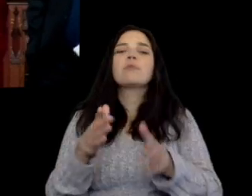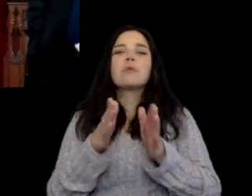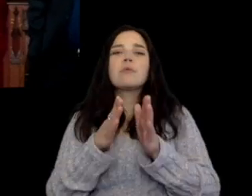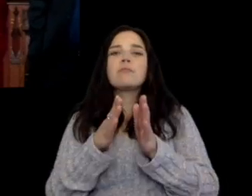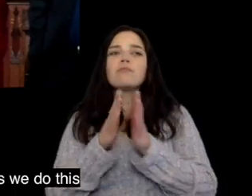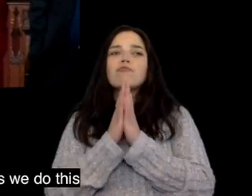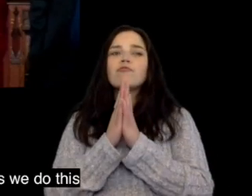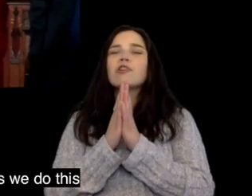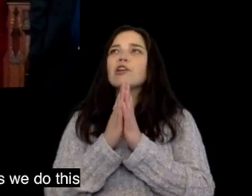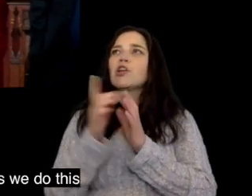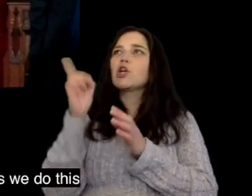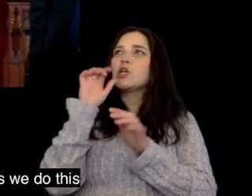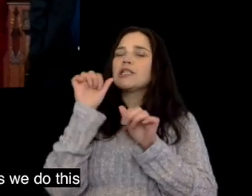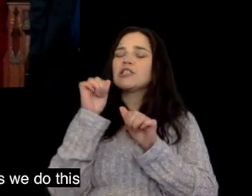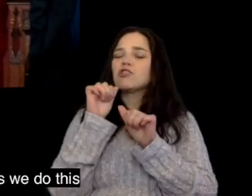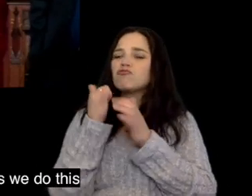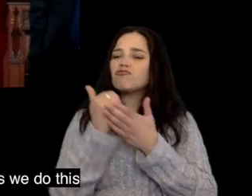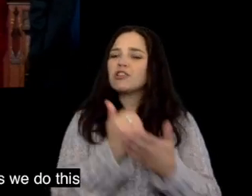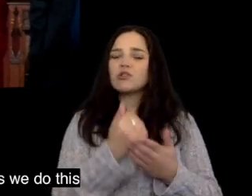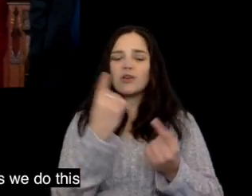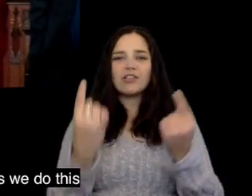dare we pray God's grace on each other?